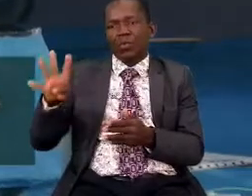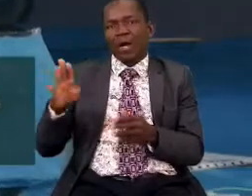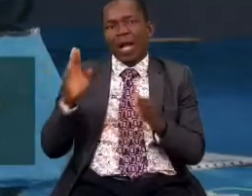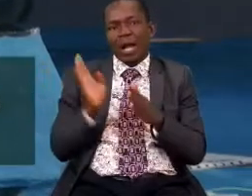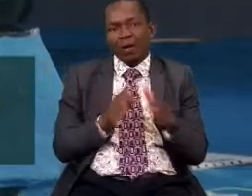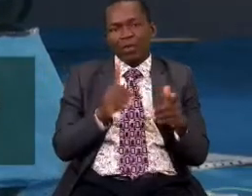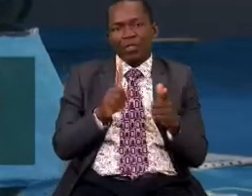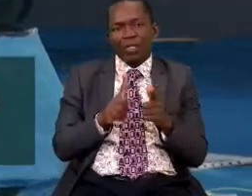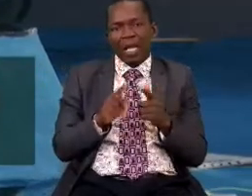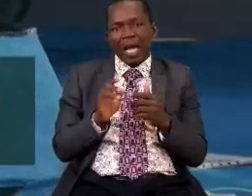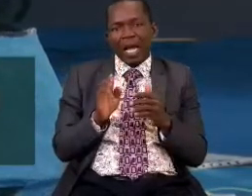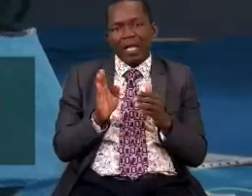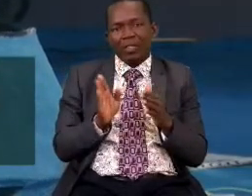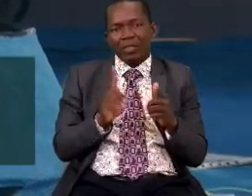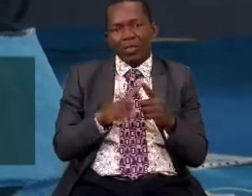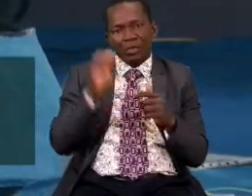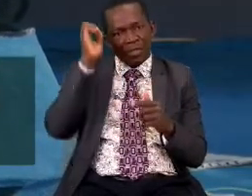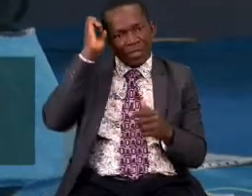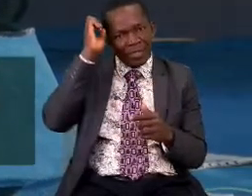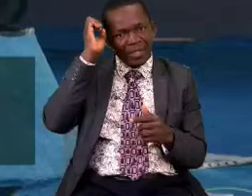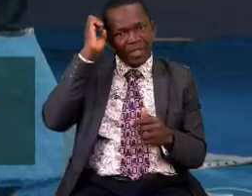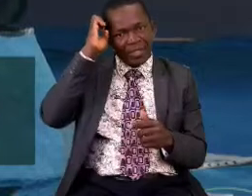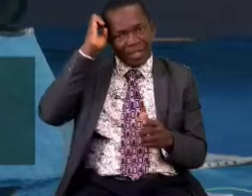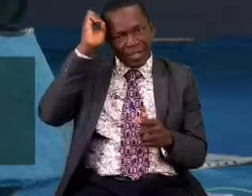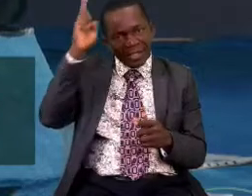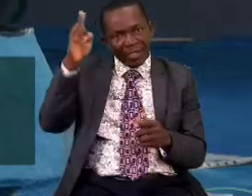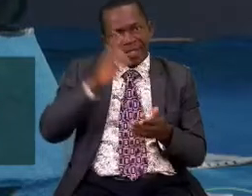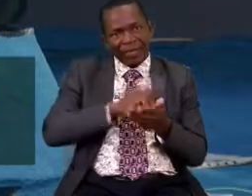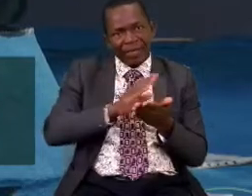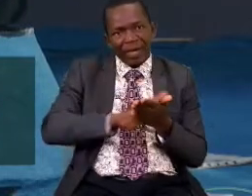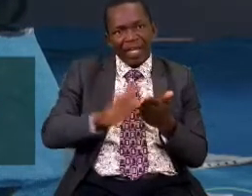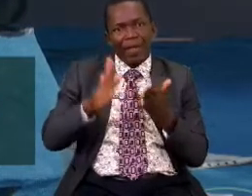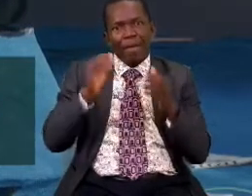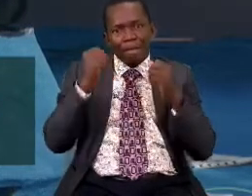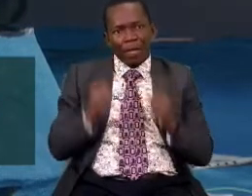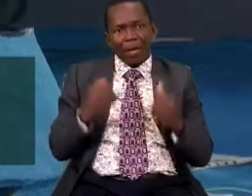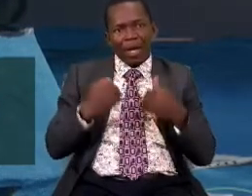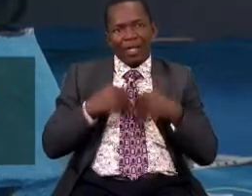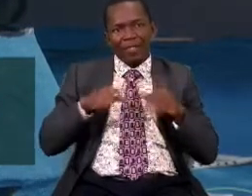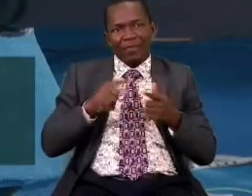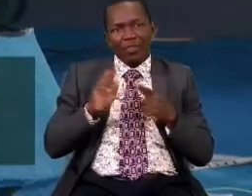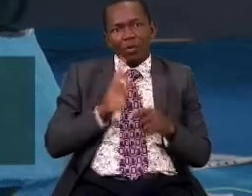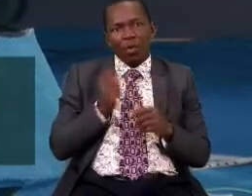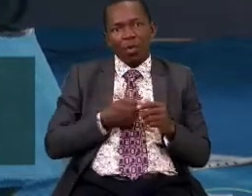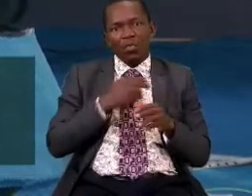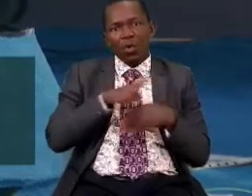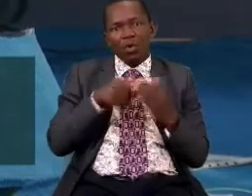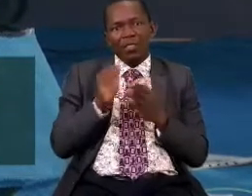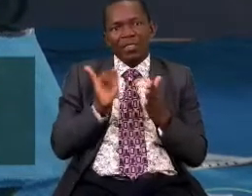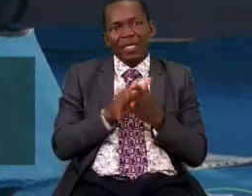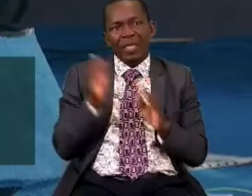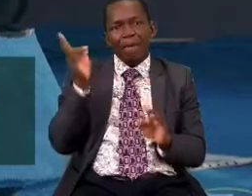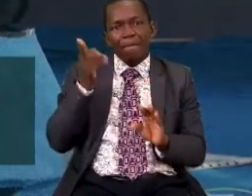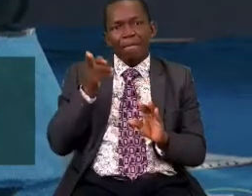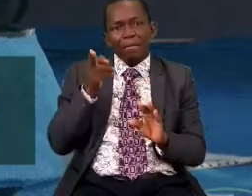godliness, through the knowledge of him that has called us to glory and to